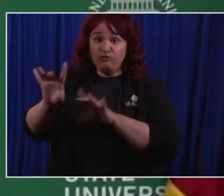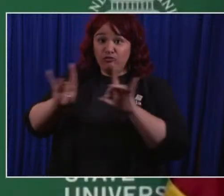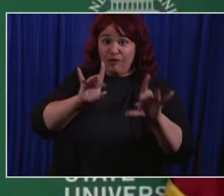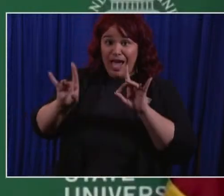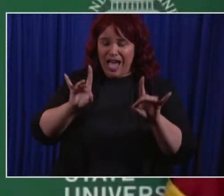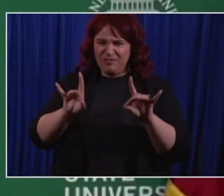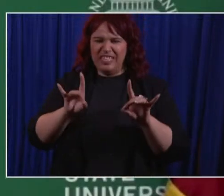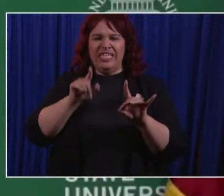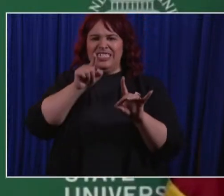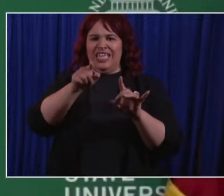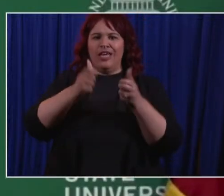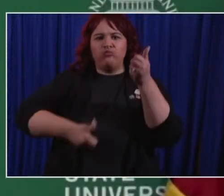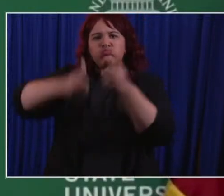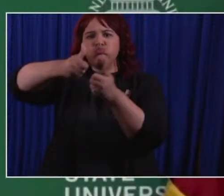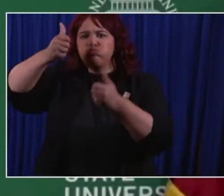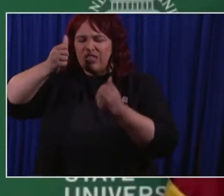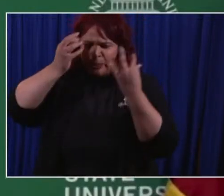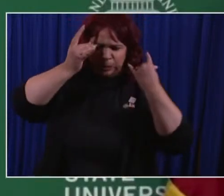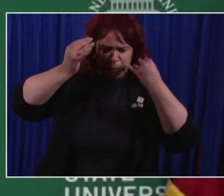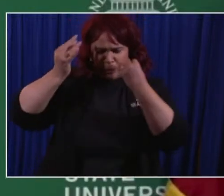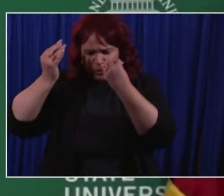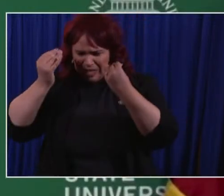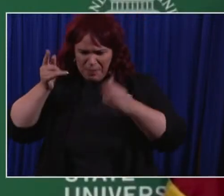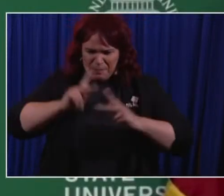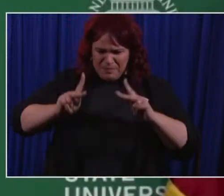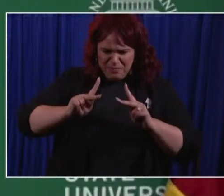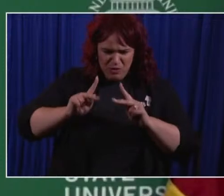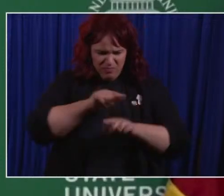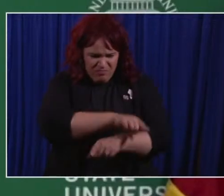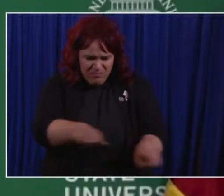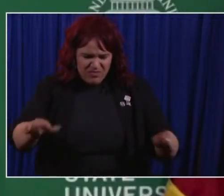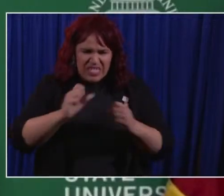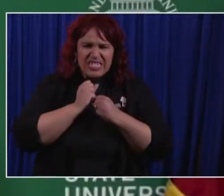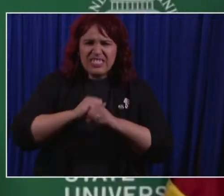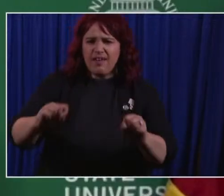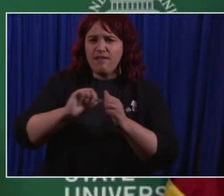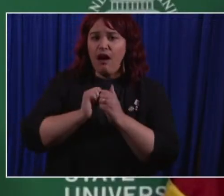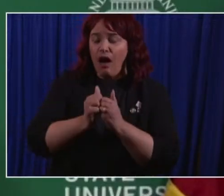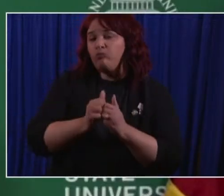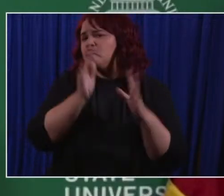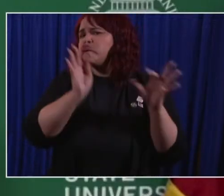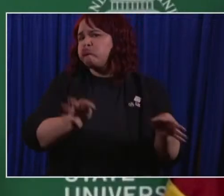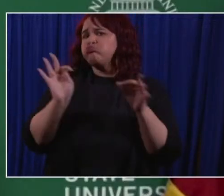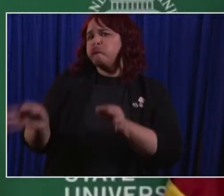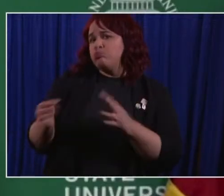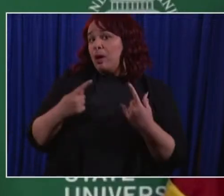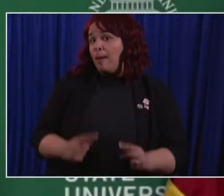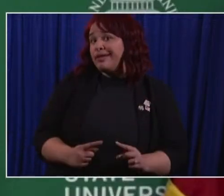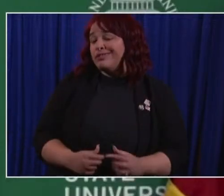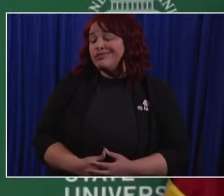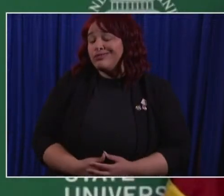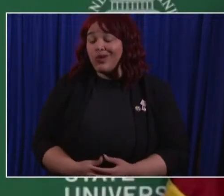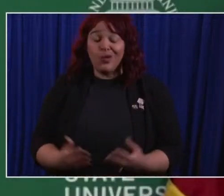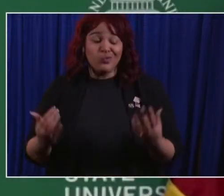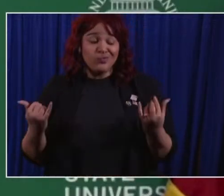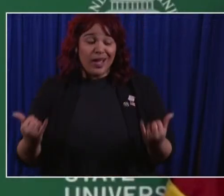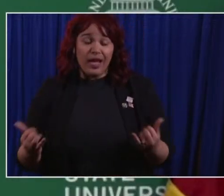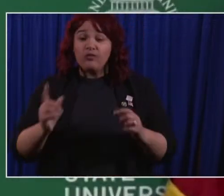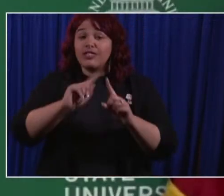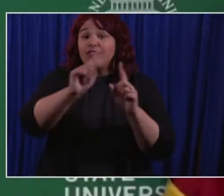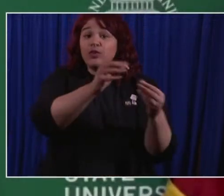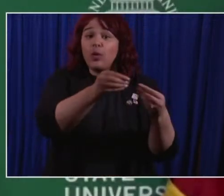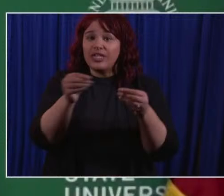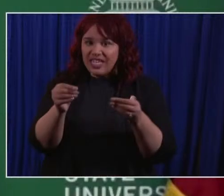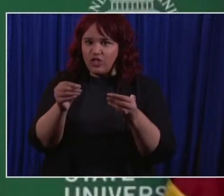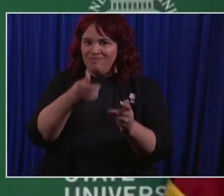to try to keep people safe. You know, they have an obligation to keep people safe. So people are making those decisions. Organizations are making